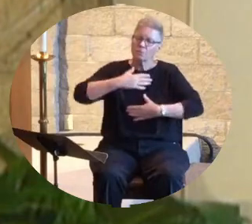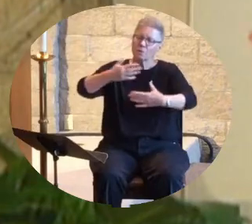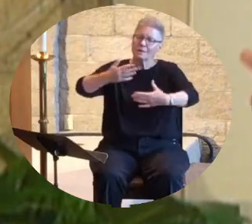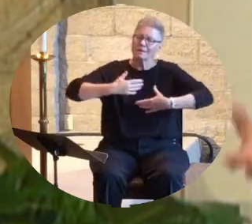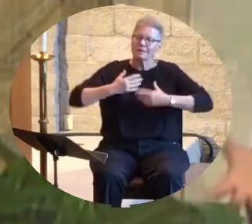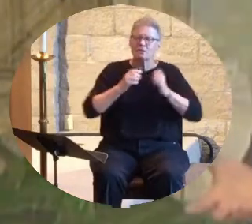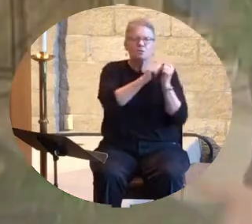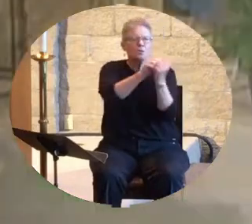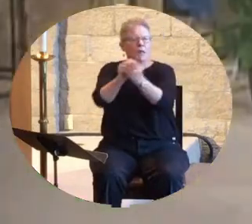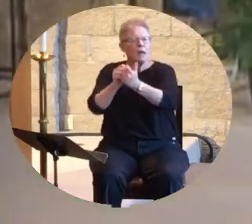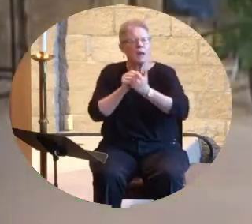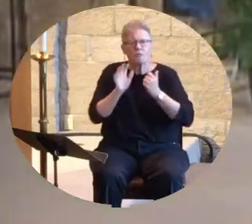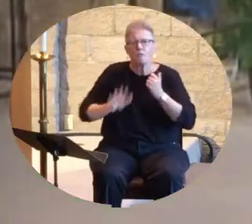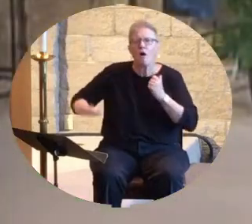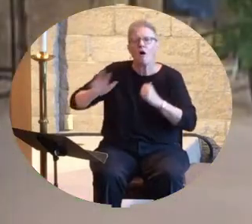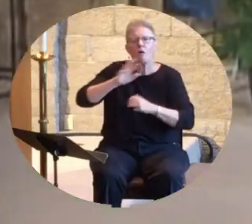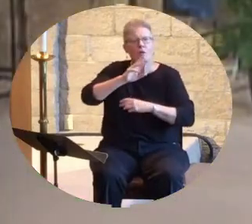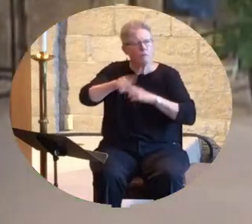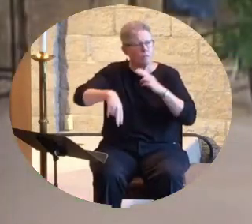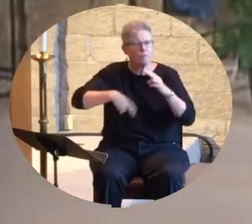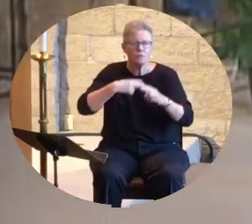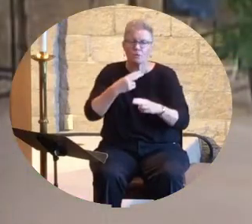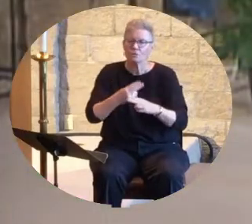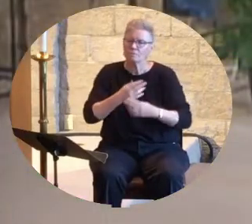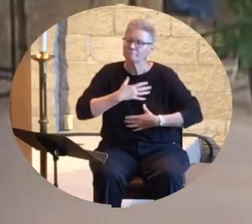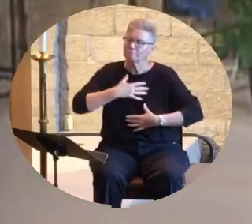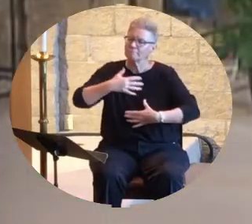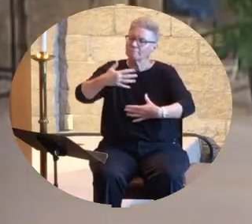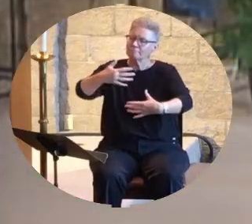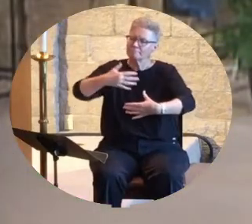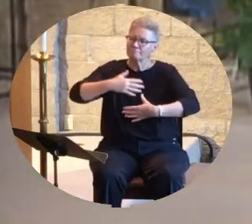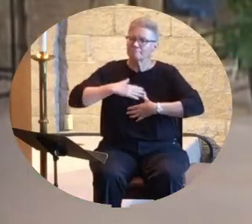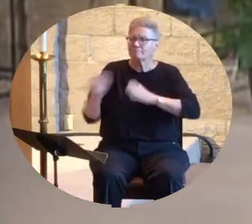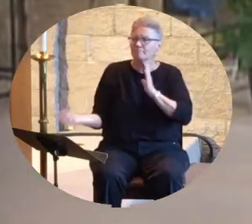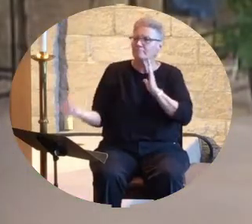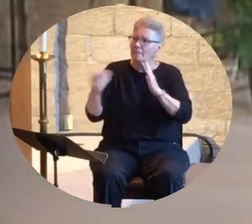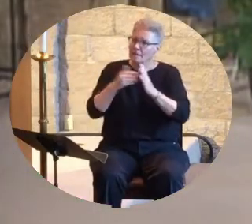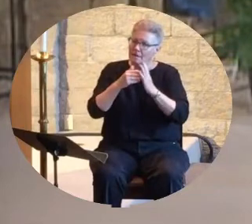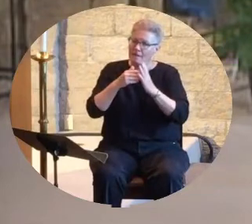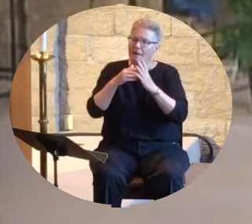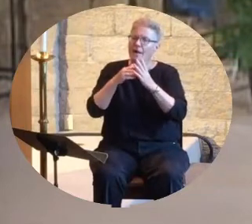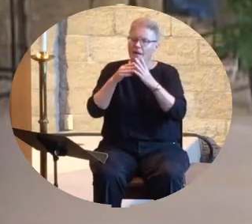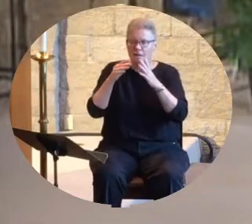us surrender again to this infinite, invisible spirit within.